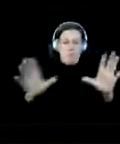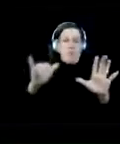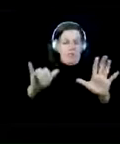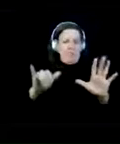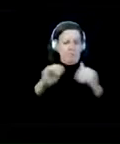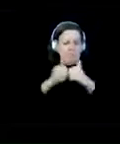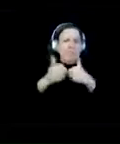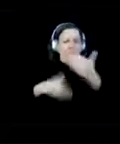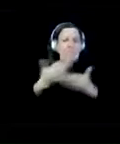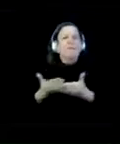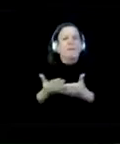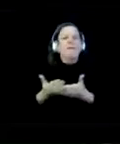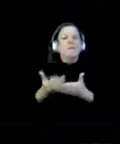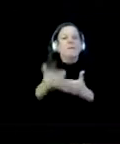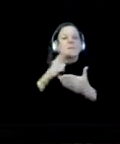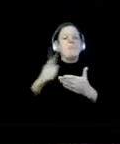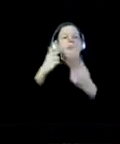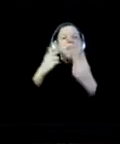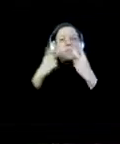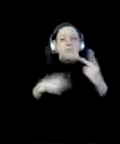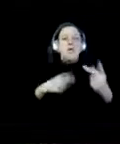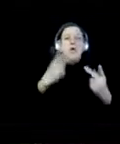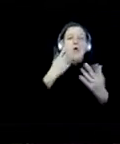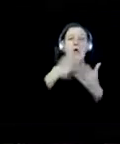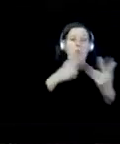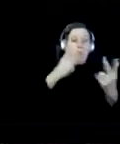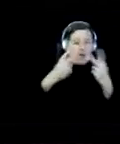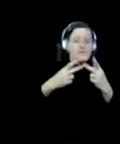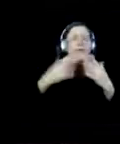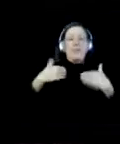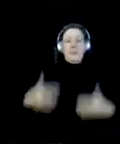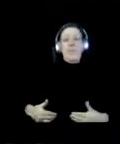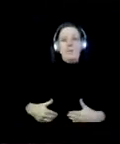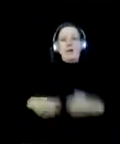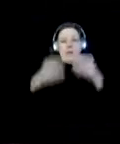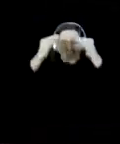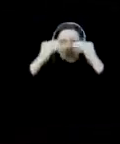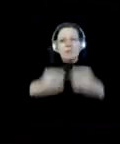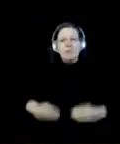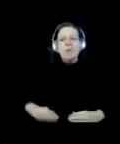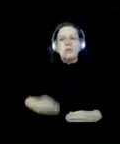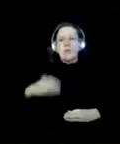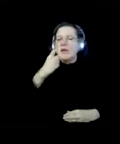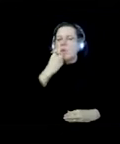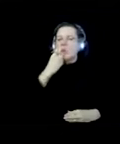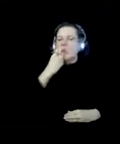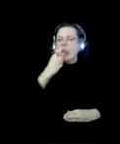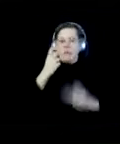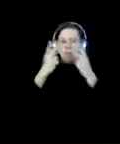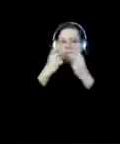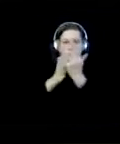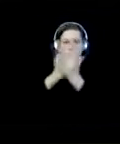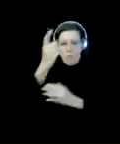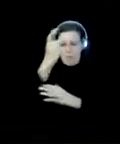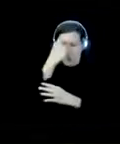Promiscuity between the seer and the seen. The body is a sheet of plain glass to see right through to the mind. Words should say exactly what they mean. Why do